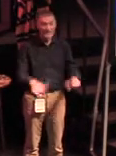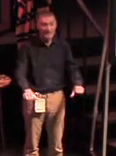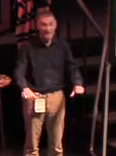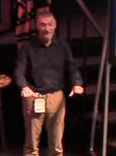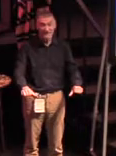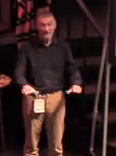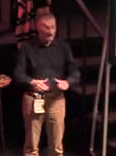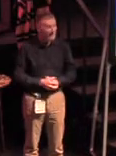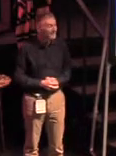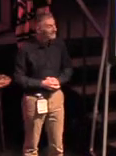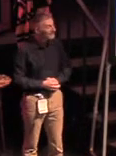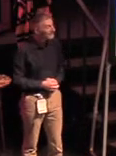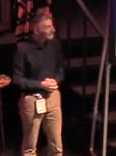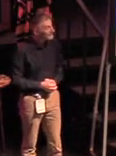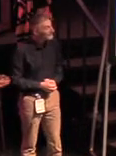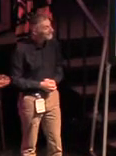But